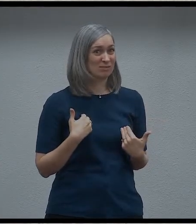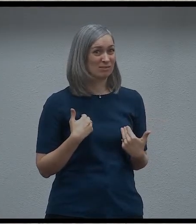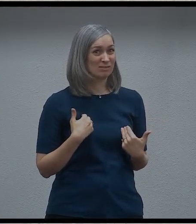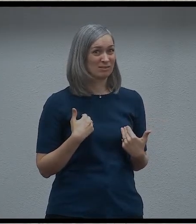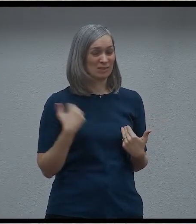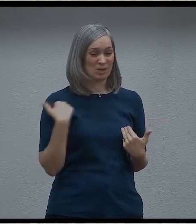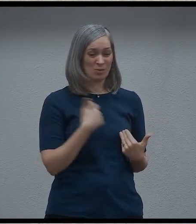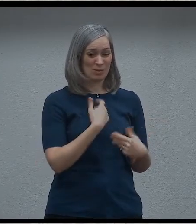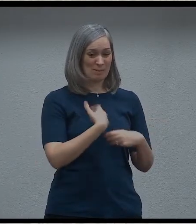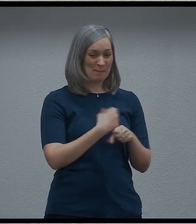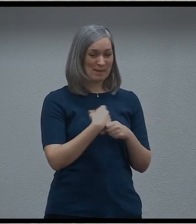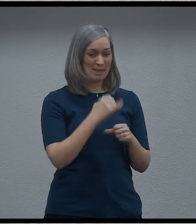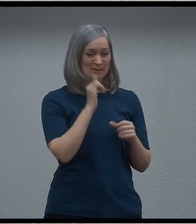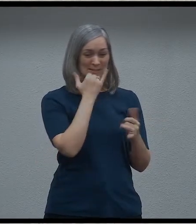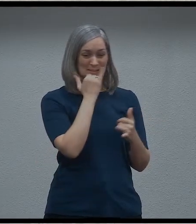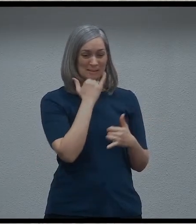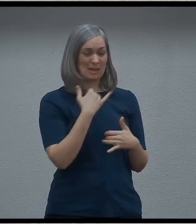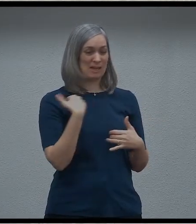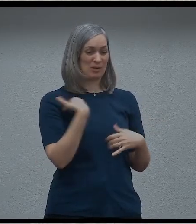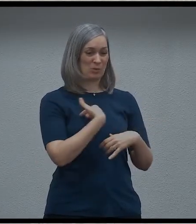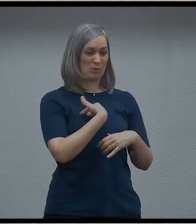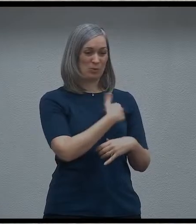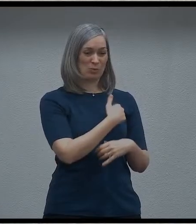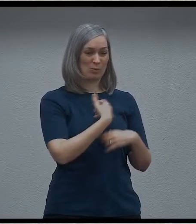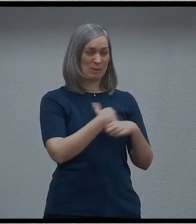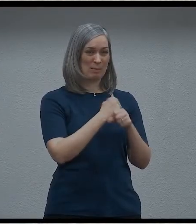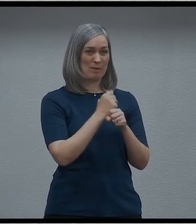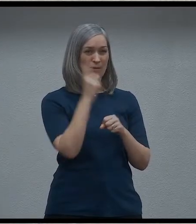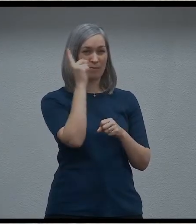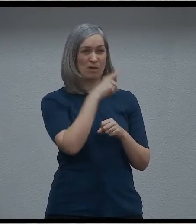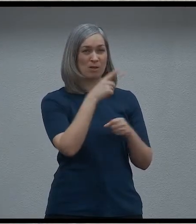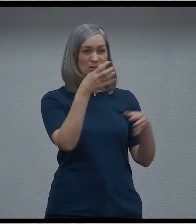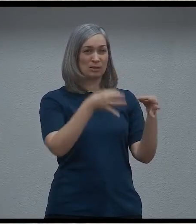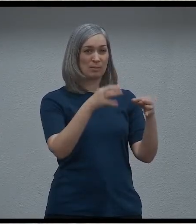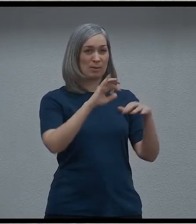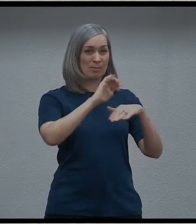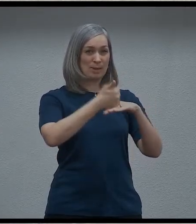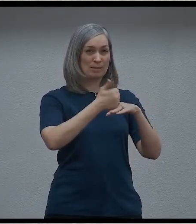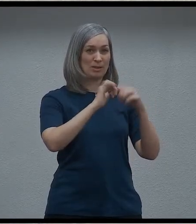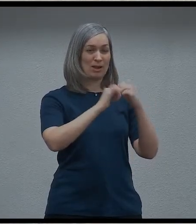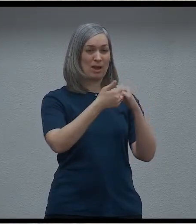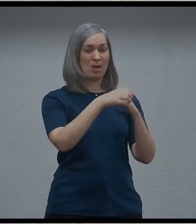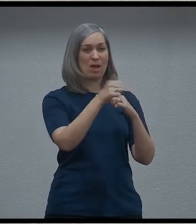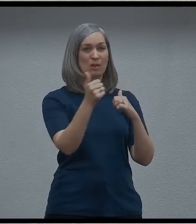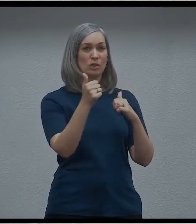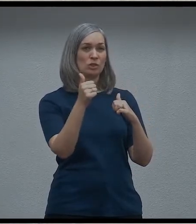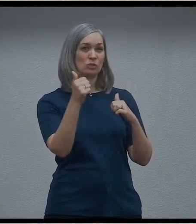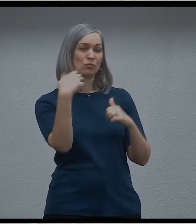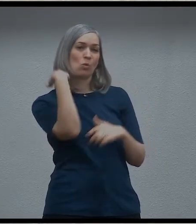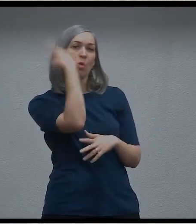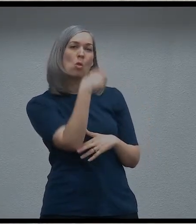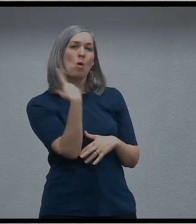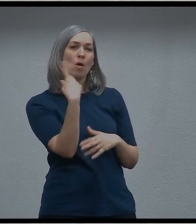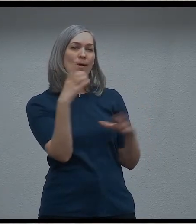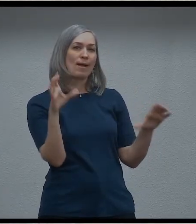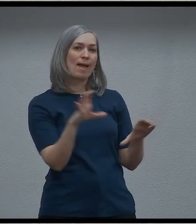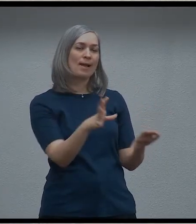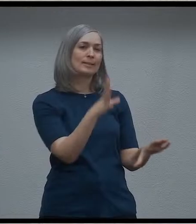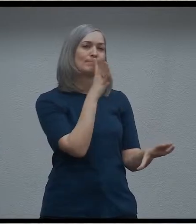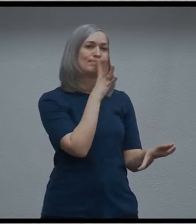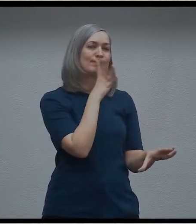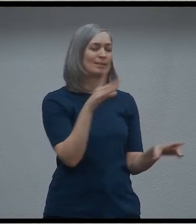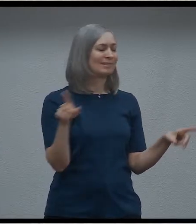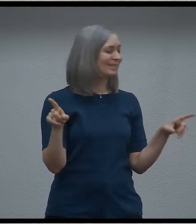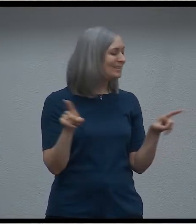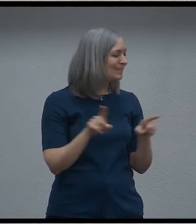We make mistakes and false judgments based on the way that others look, act, and speak, just like these first century